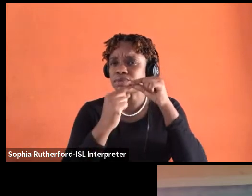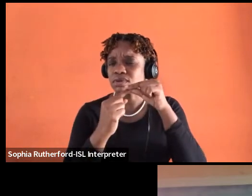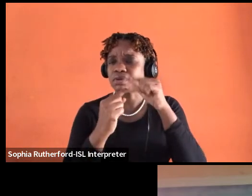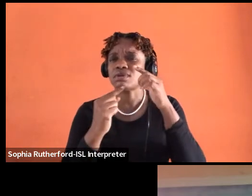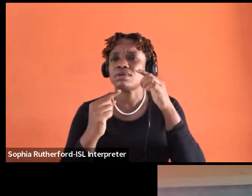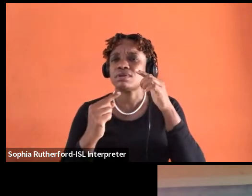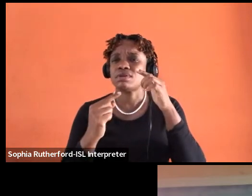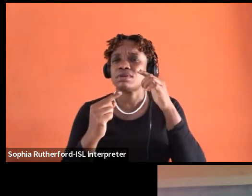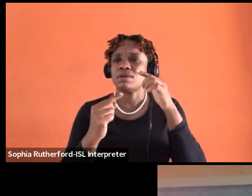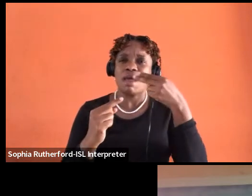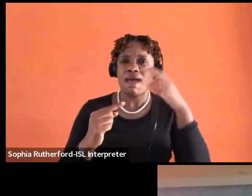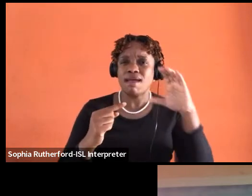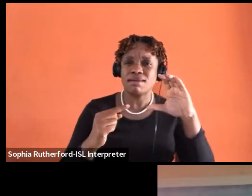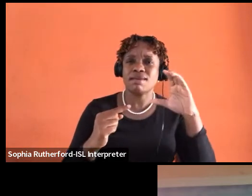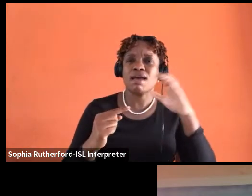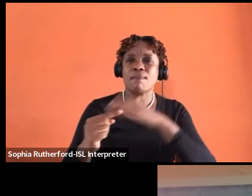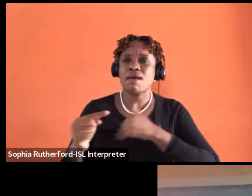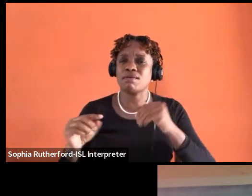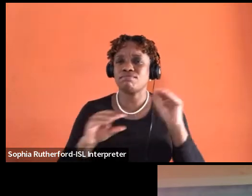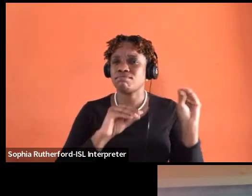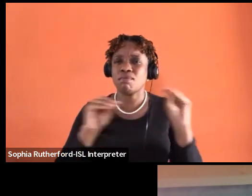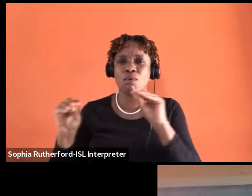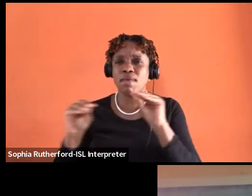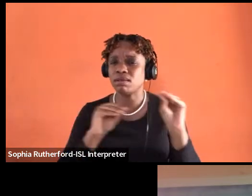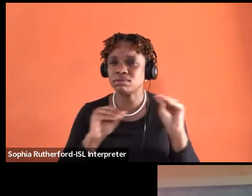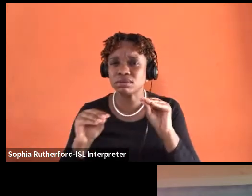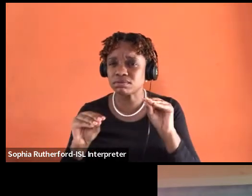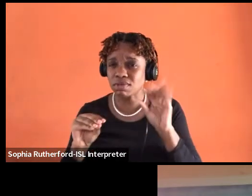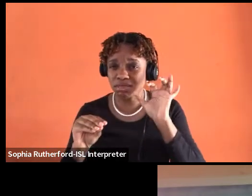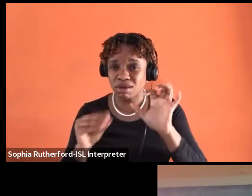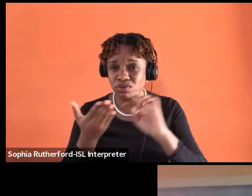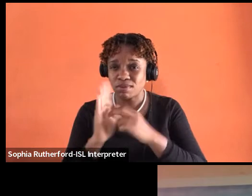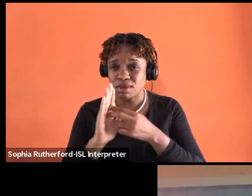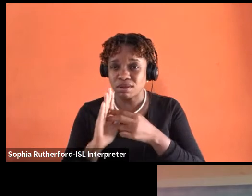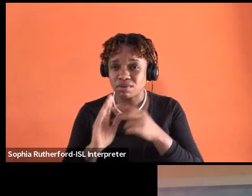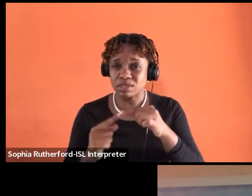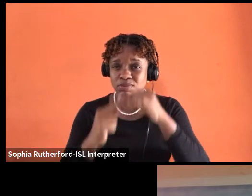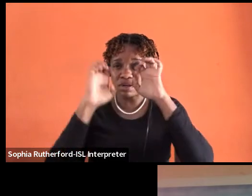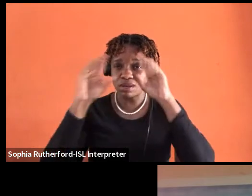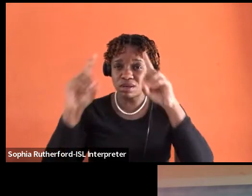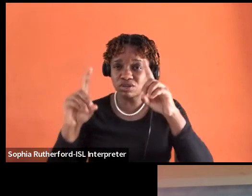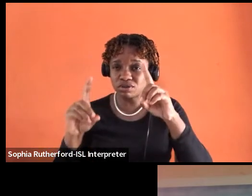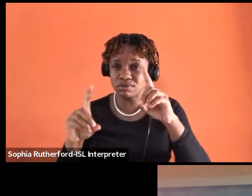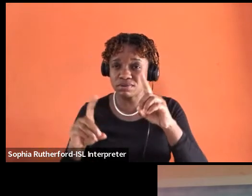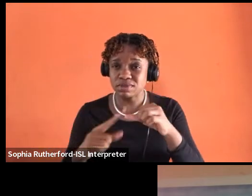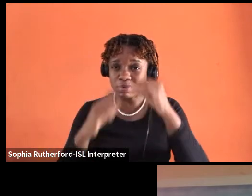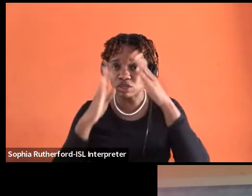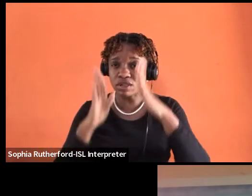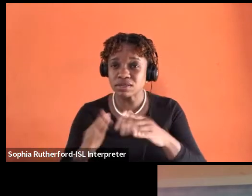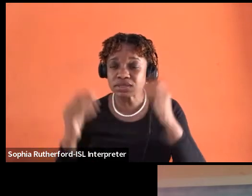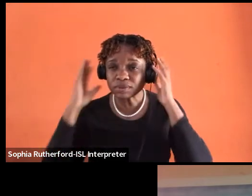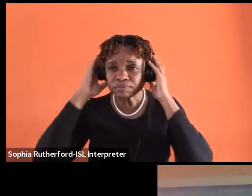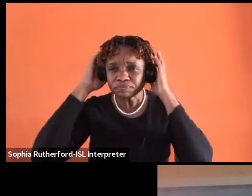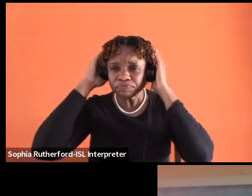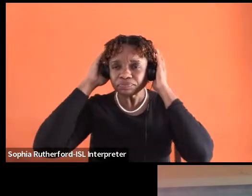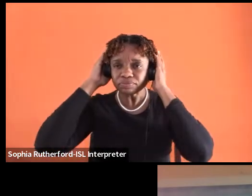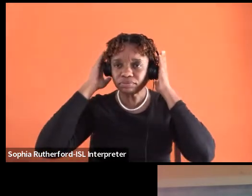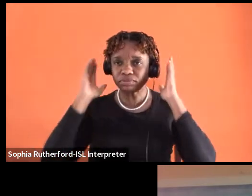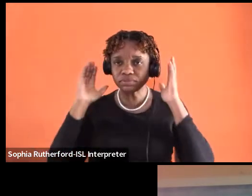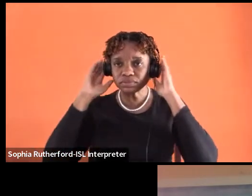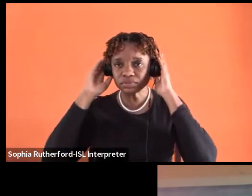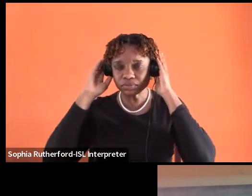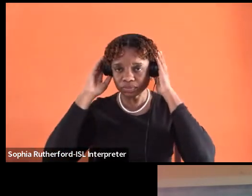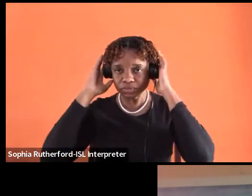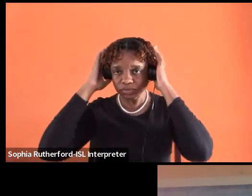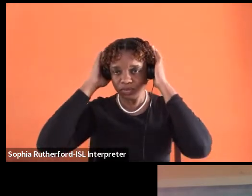handicaps, etc., when they refer to special education. Well, I can in fact